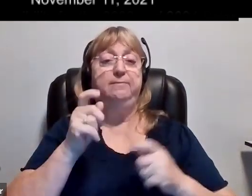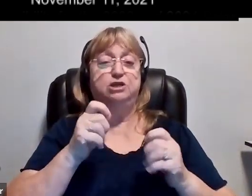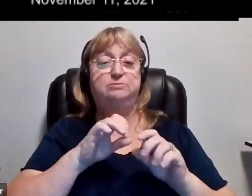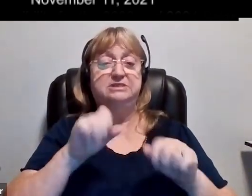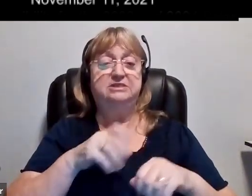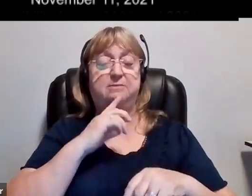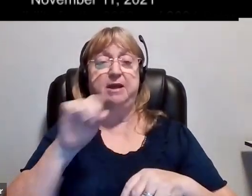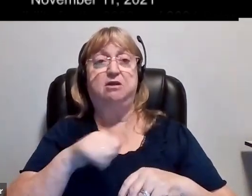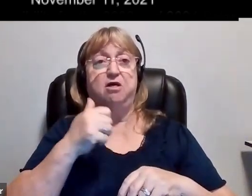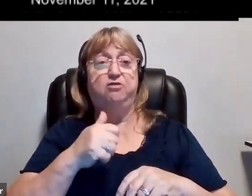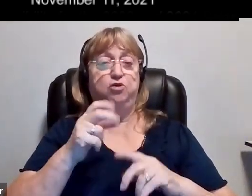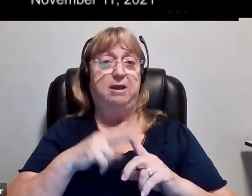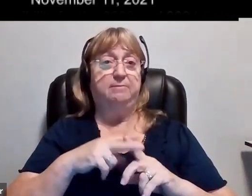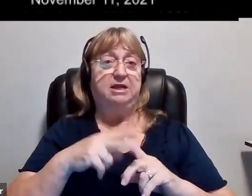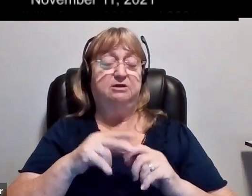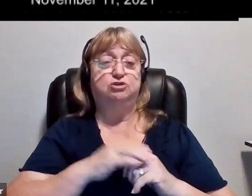other applications.